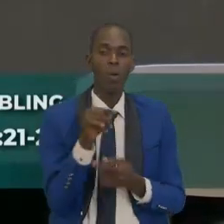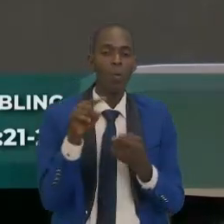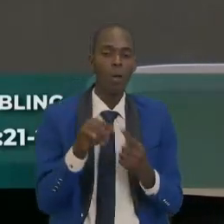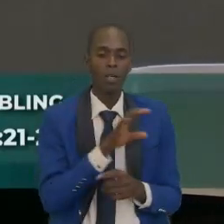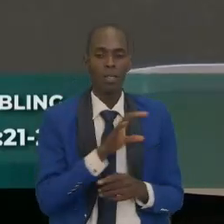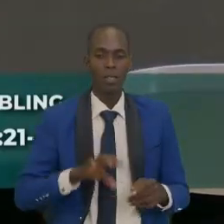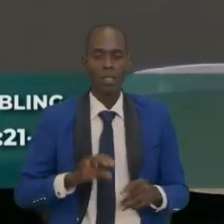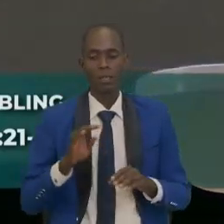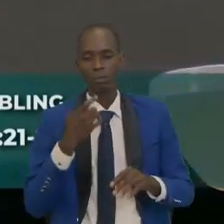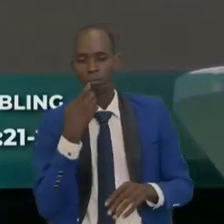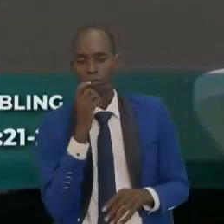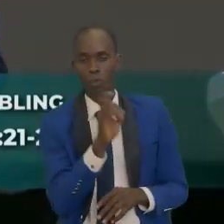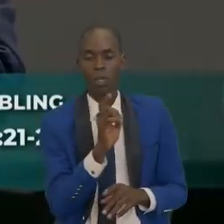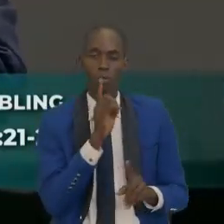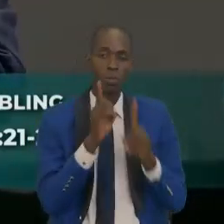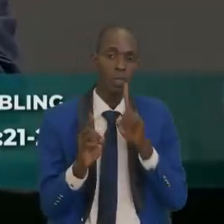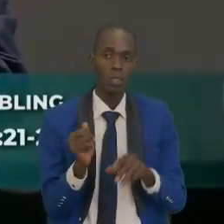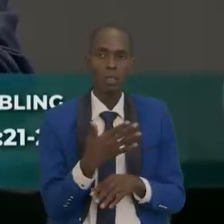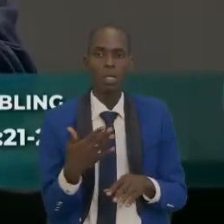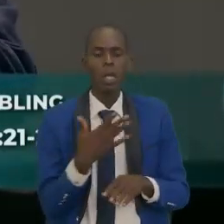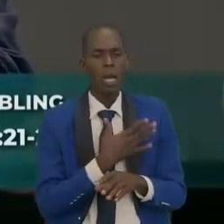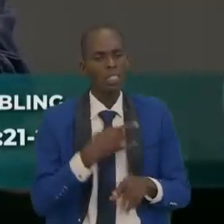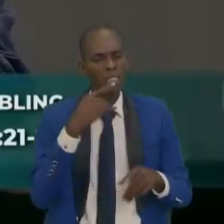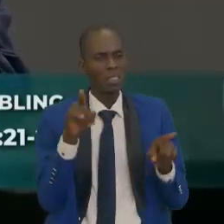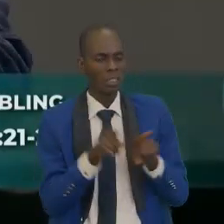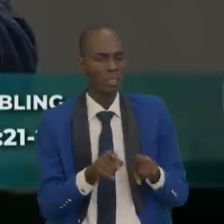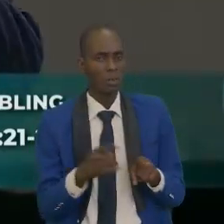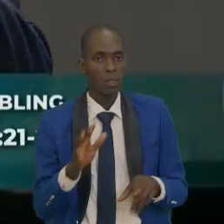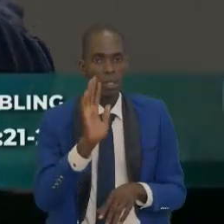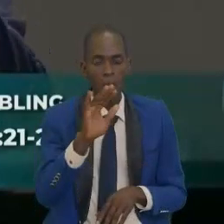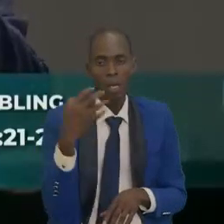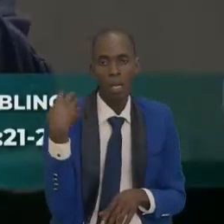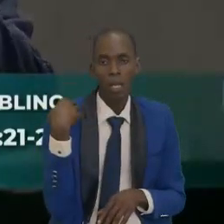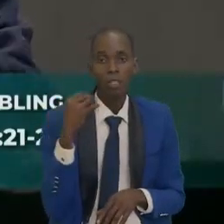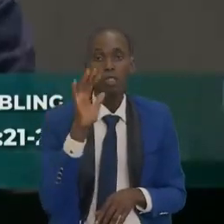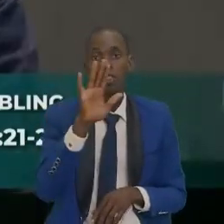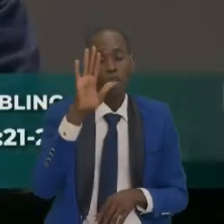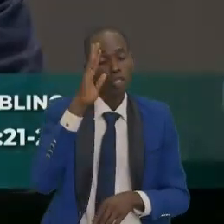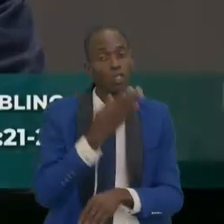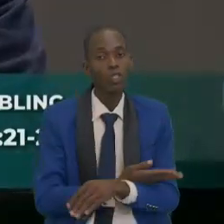said the same thing they said master your son living